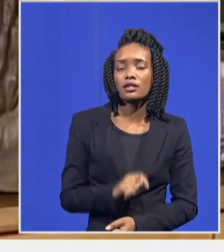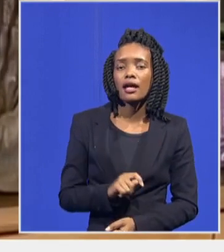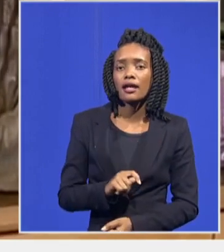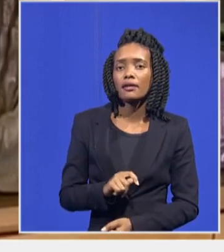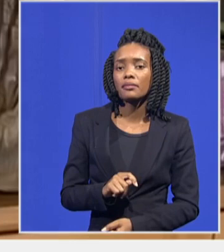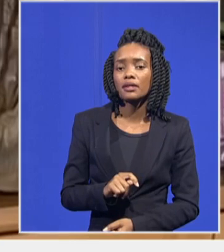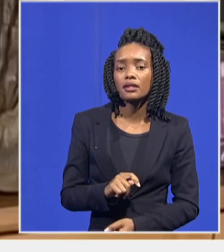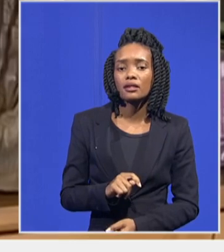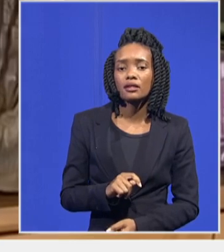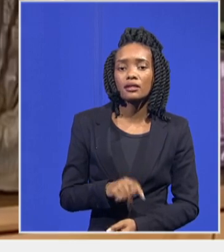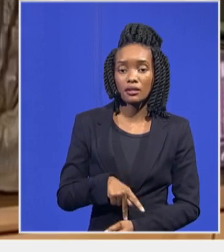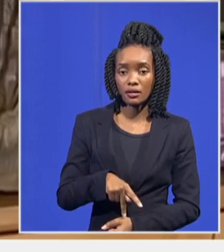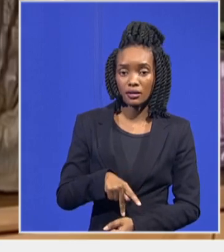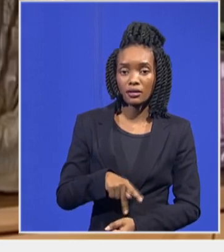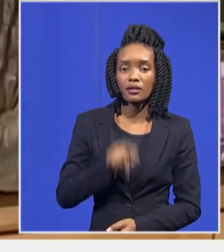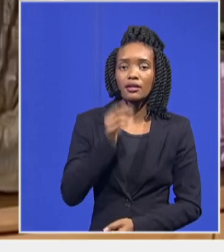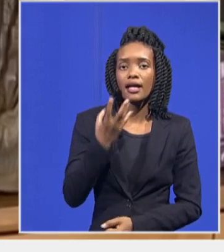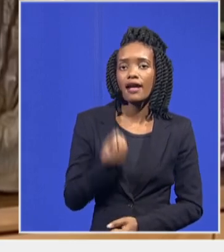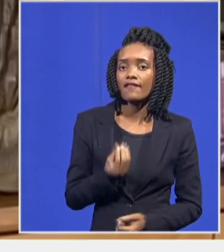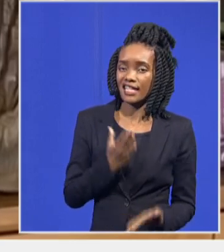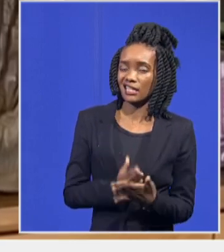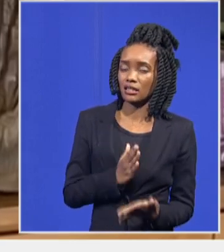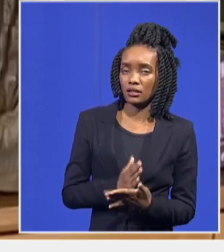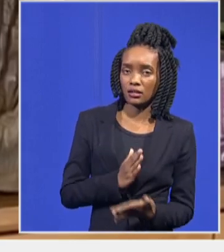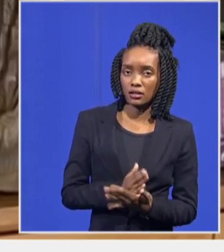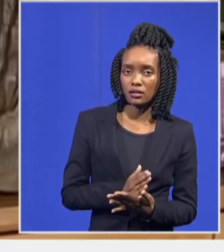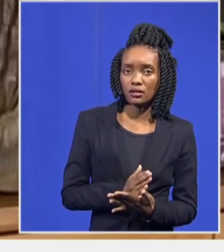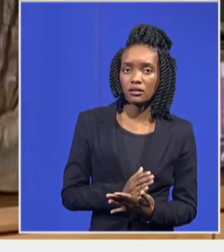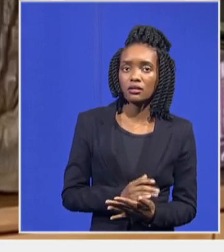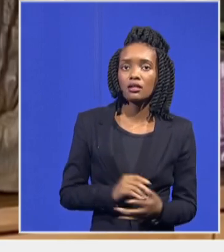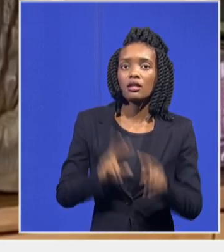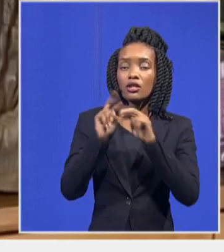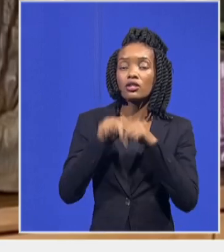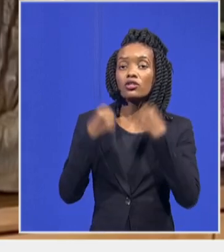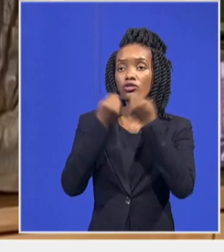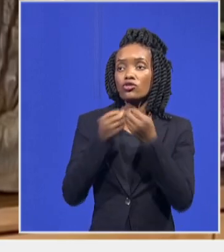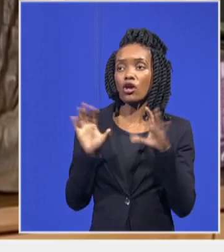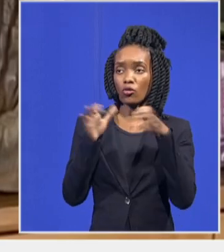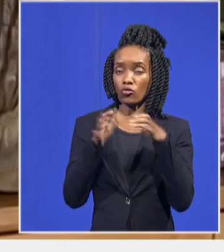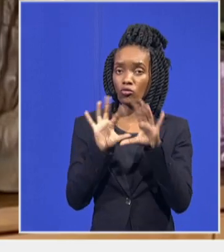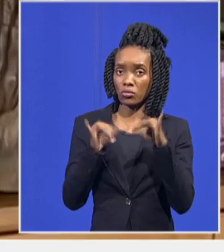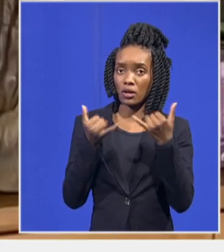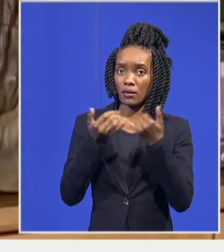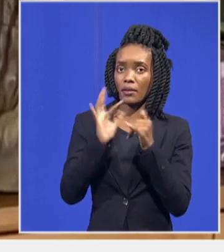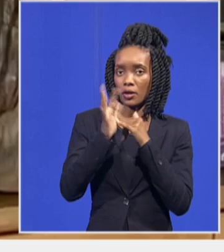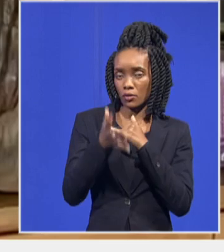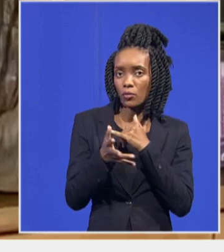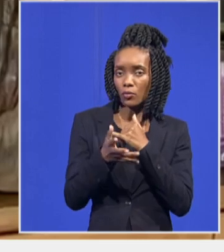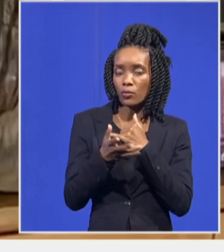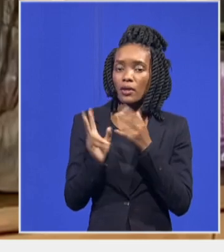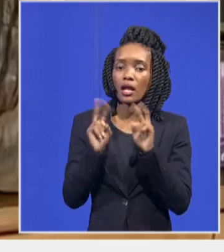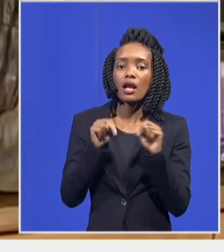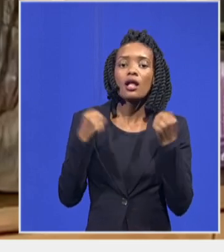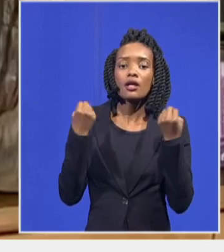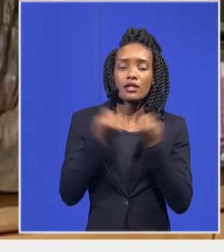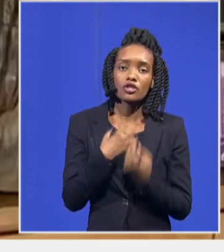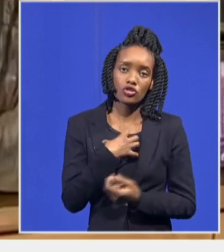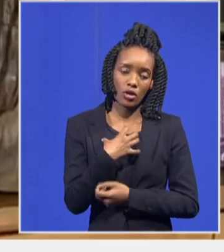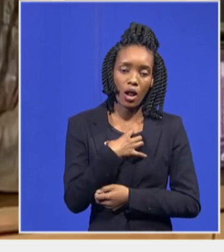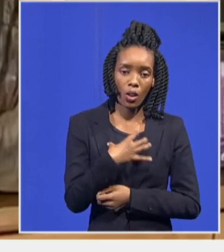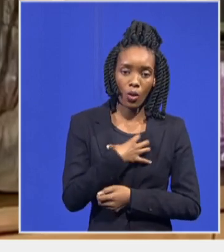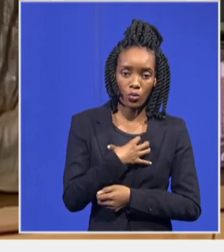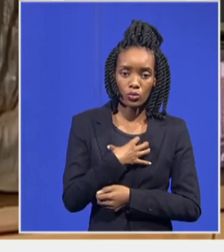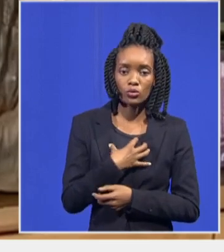a certainty that the National Grid Company is in fact going to be publicly or nationally owned. Next question also